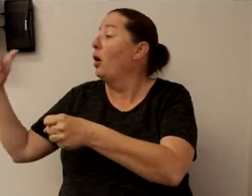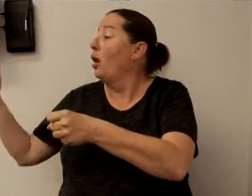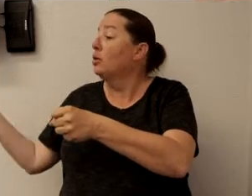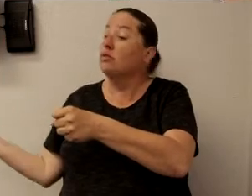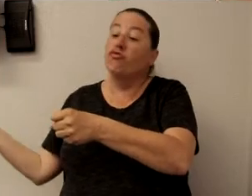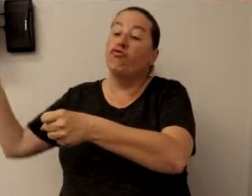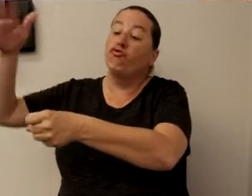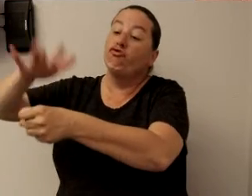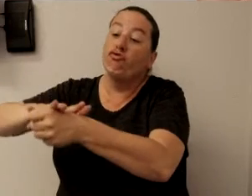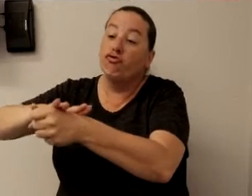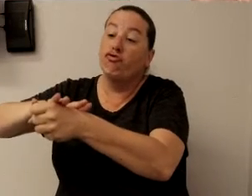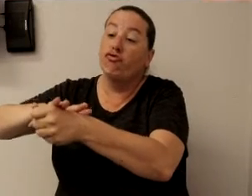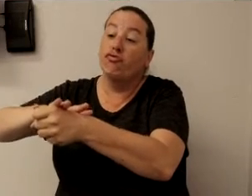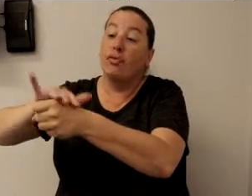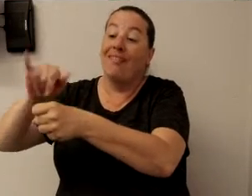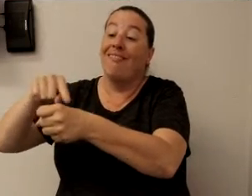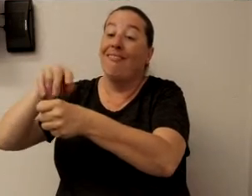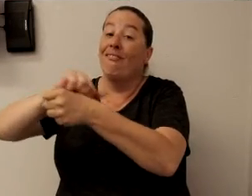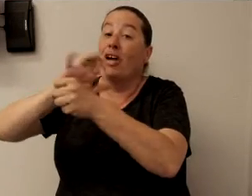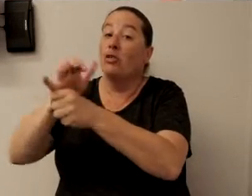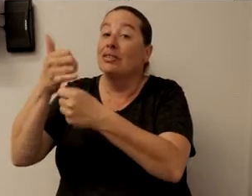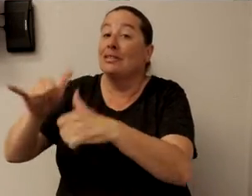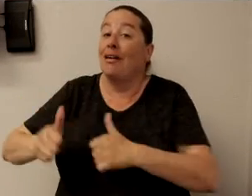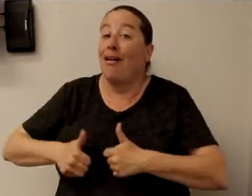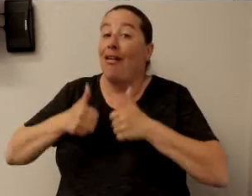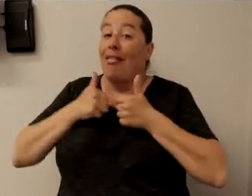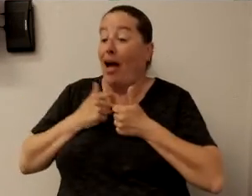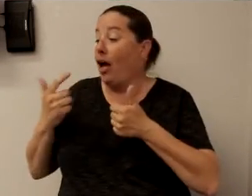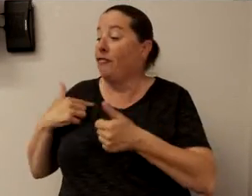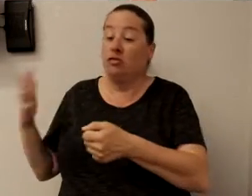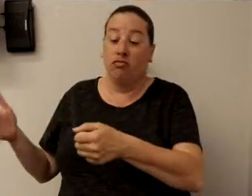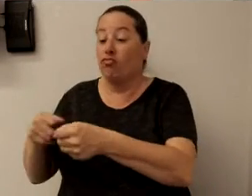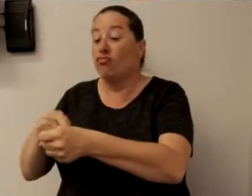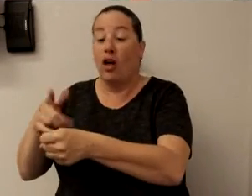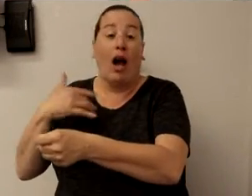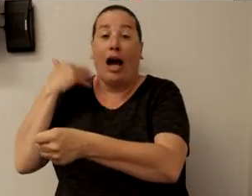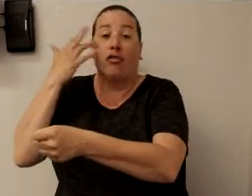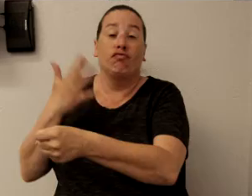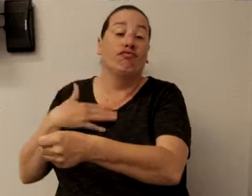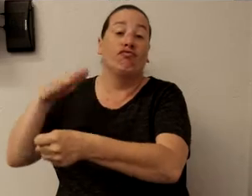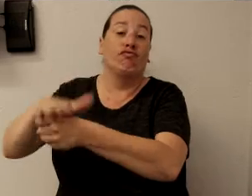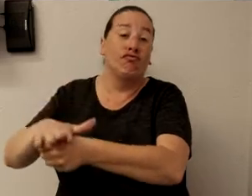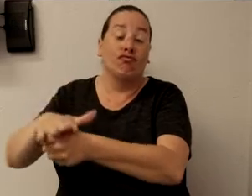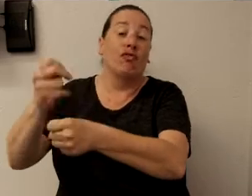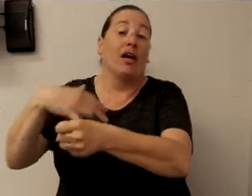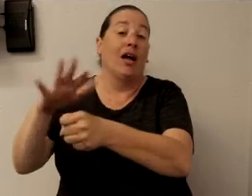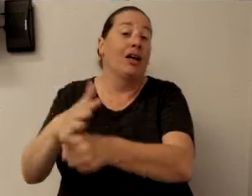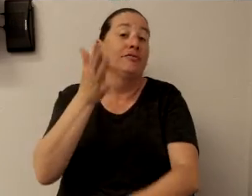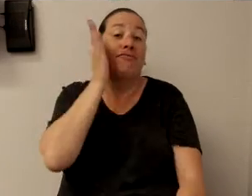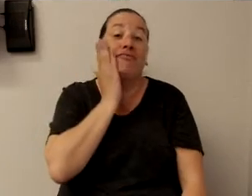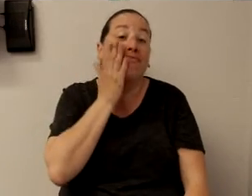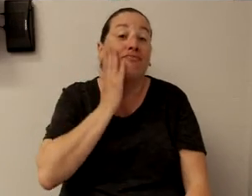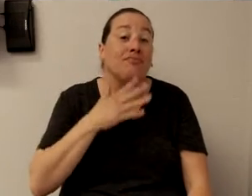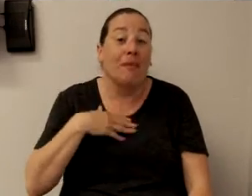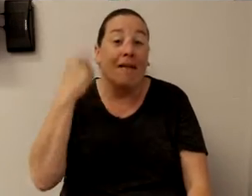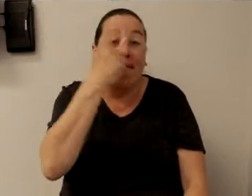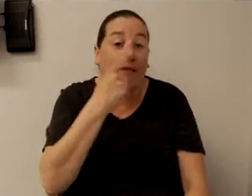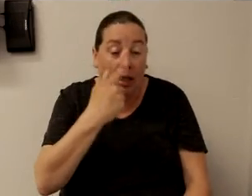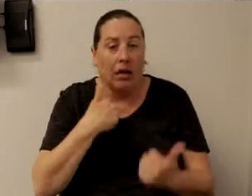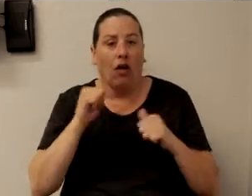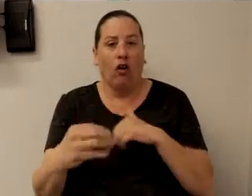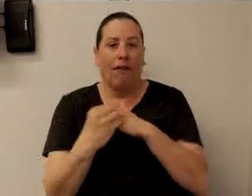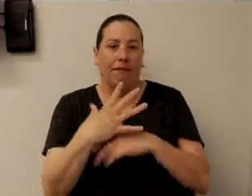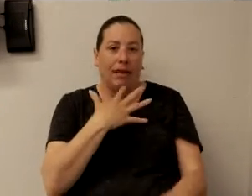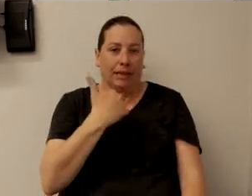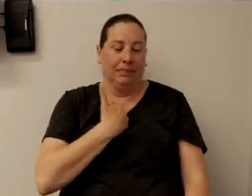alive on and then touch your face, you potentially could have infected yourself. So that's why